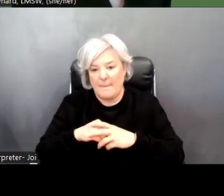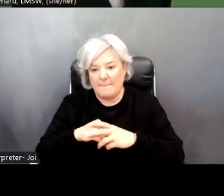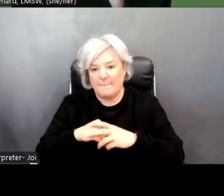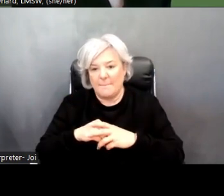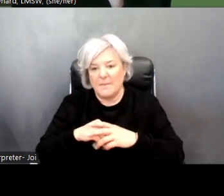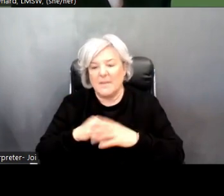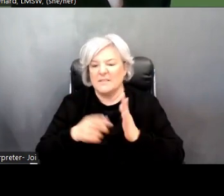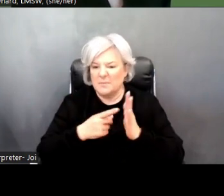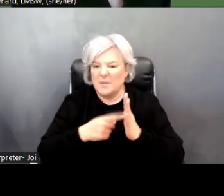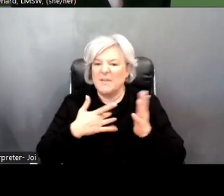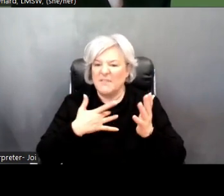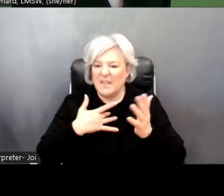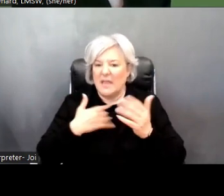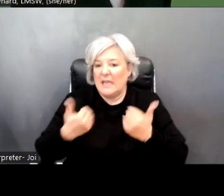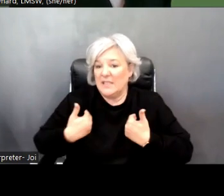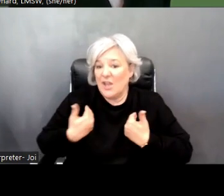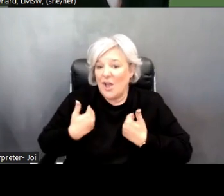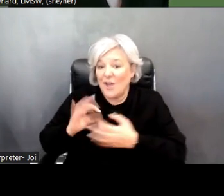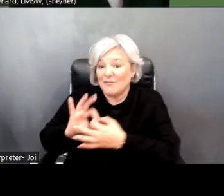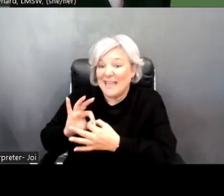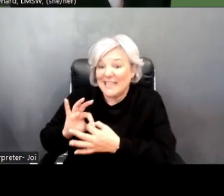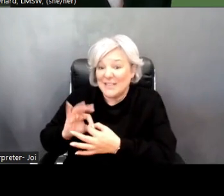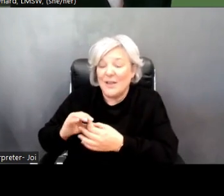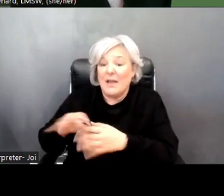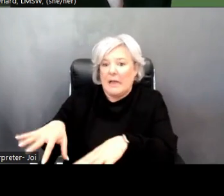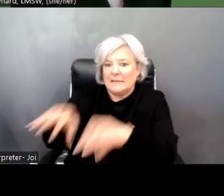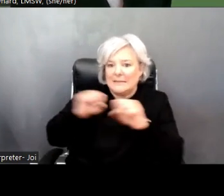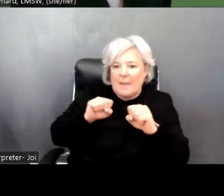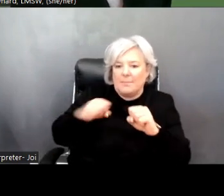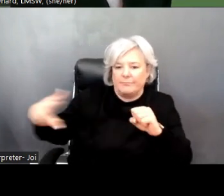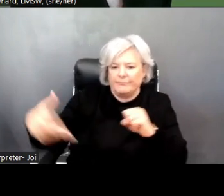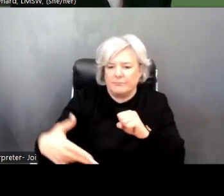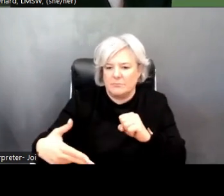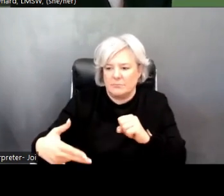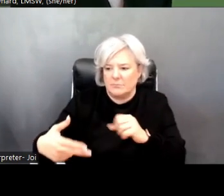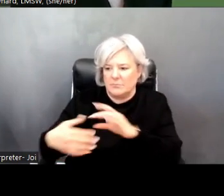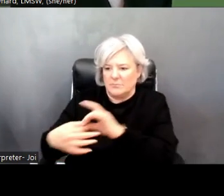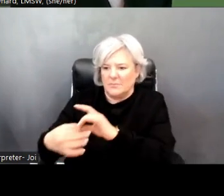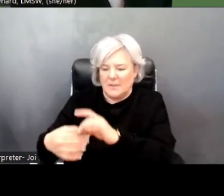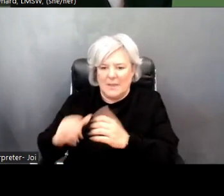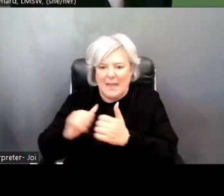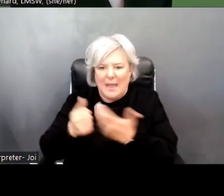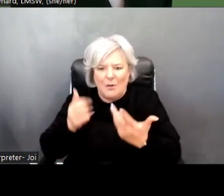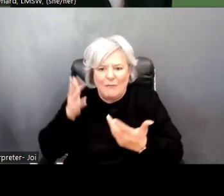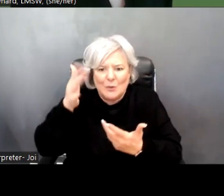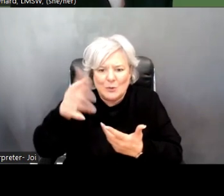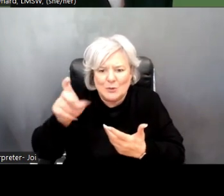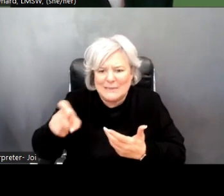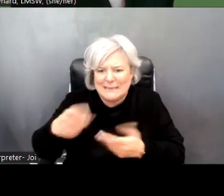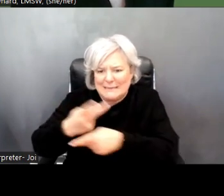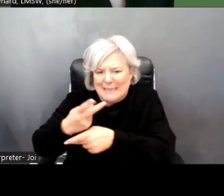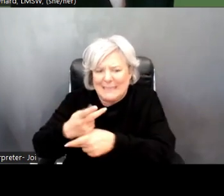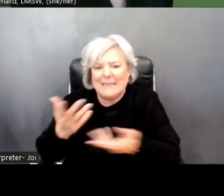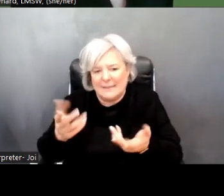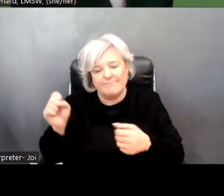the child from early relationships, keeping a flame alive in order to address future needs. Yeah, like